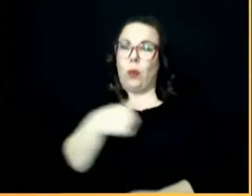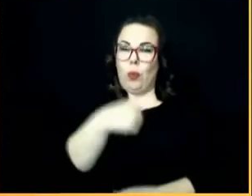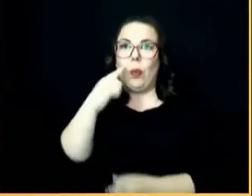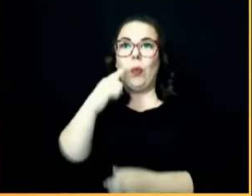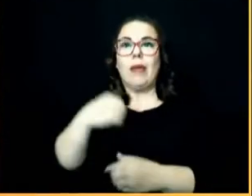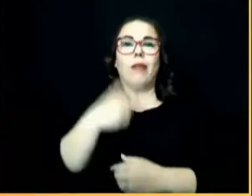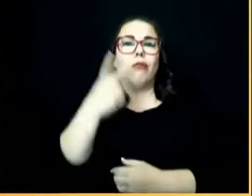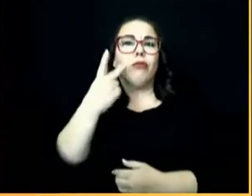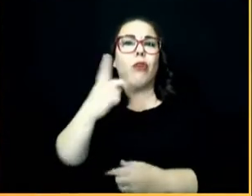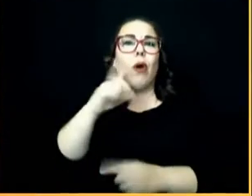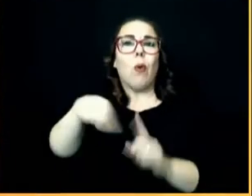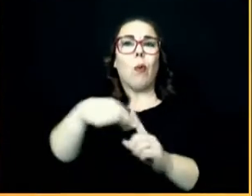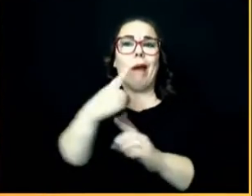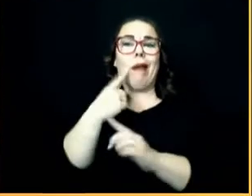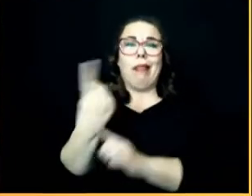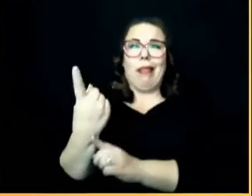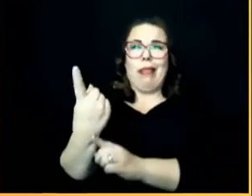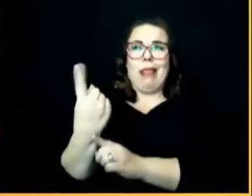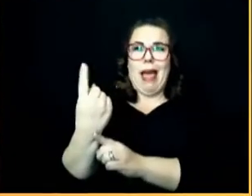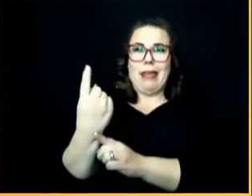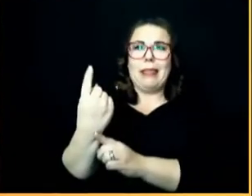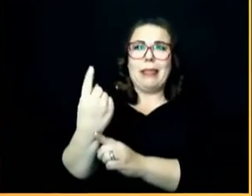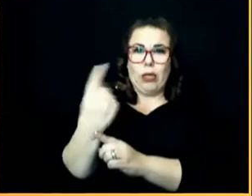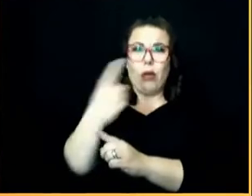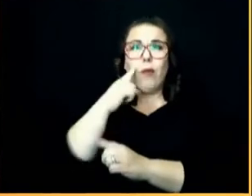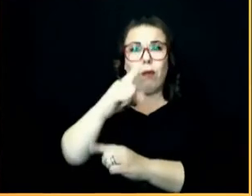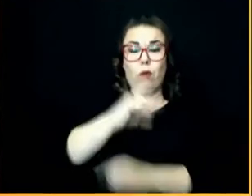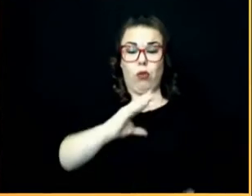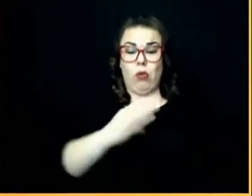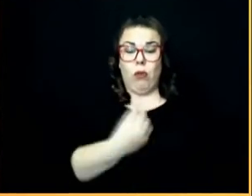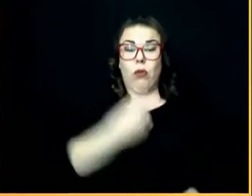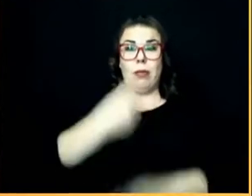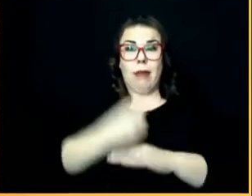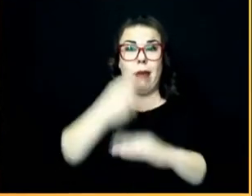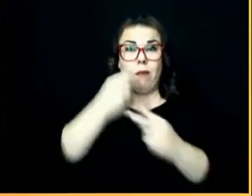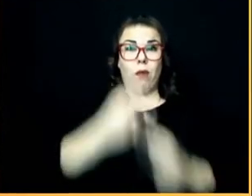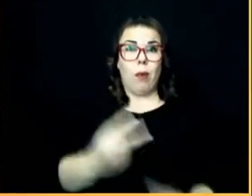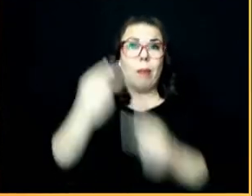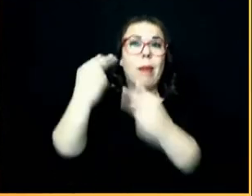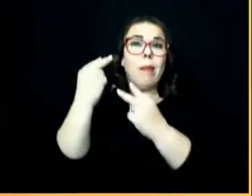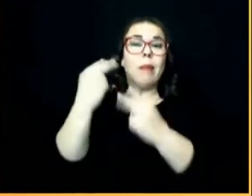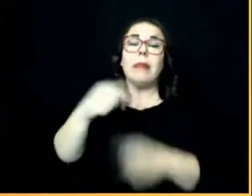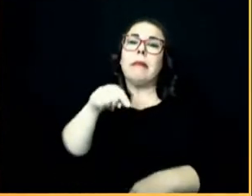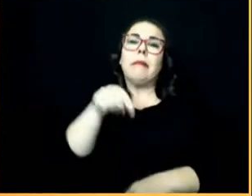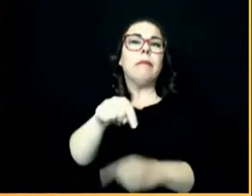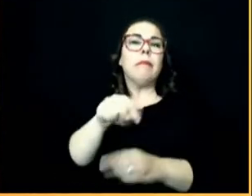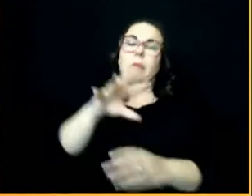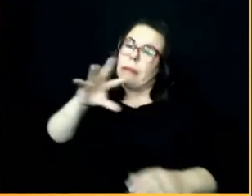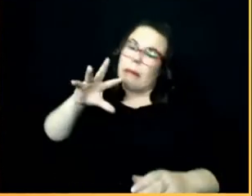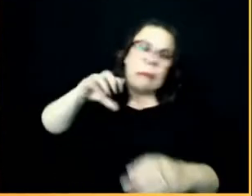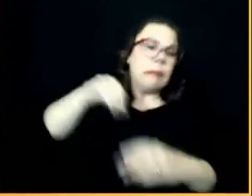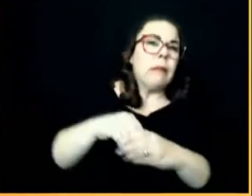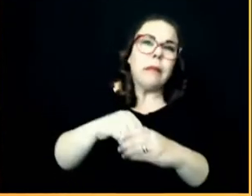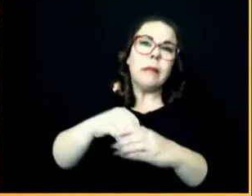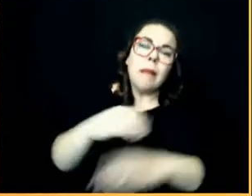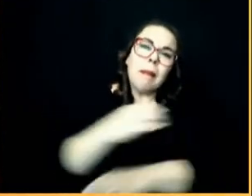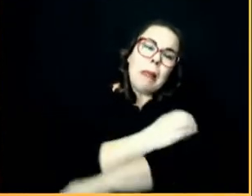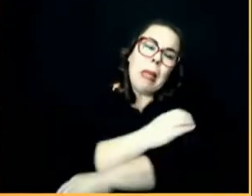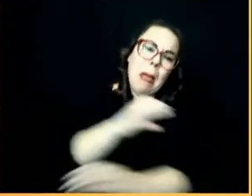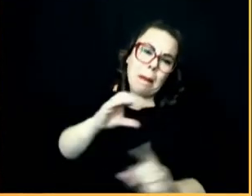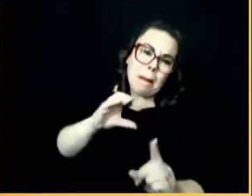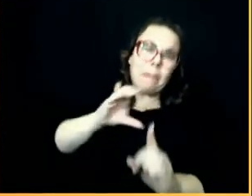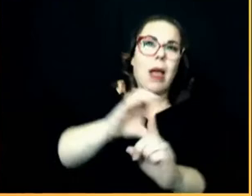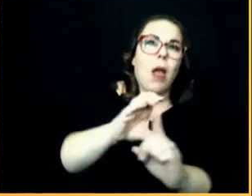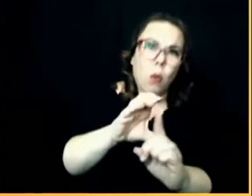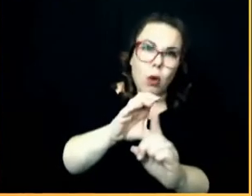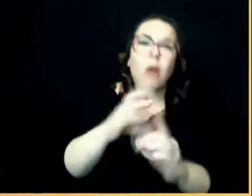837. That performance encapsulates so much of the emotion and the power of Trans Day of Remembrance that we wanted to share it with you